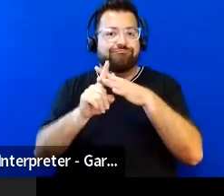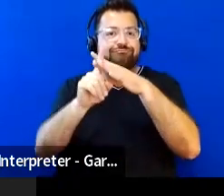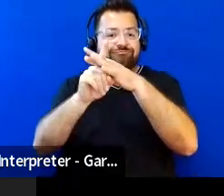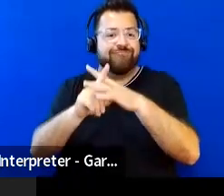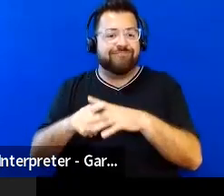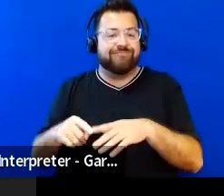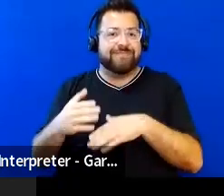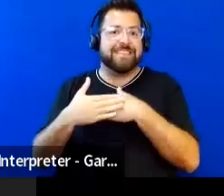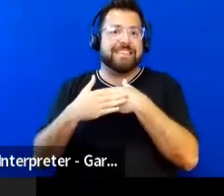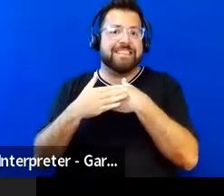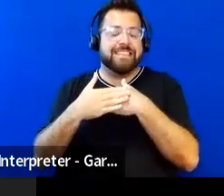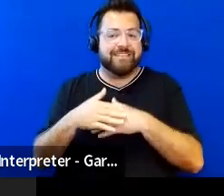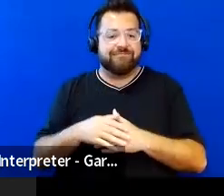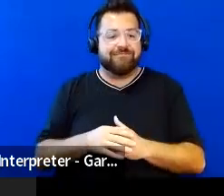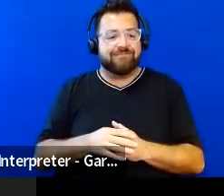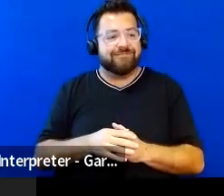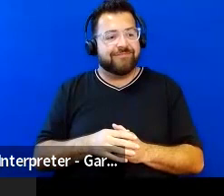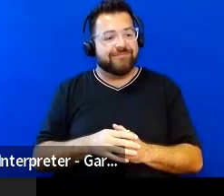Okay.